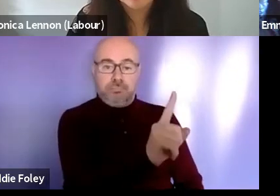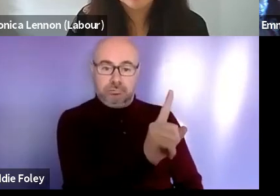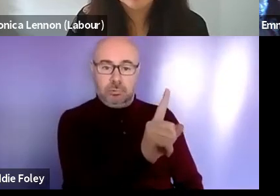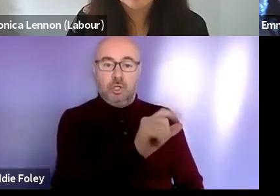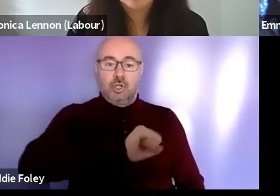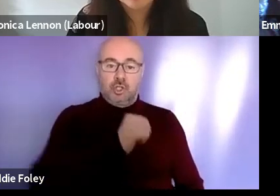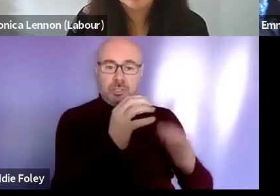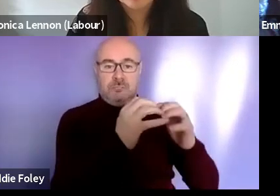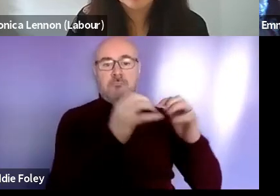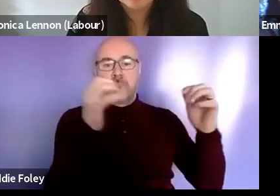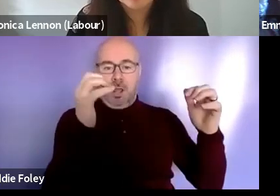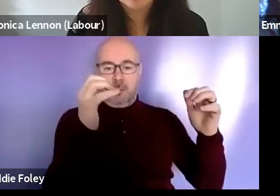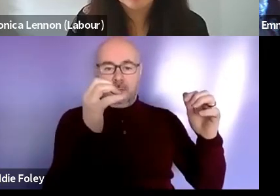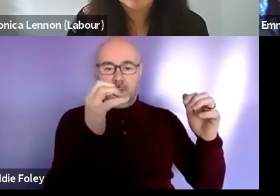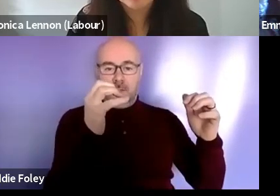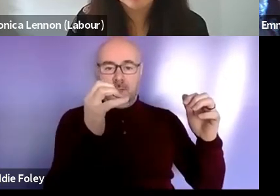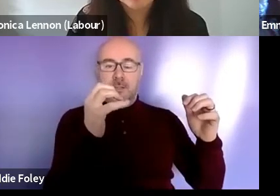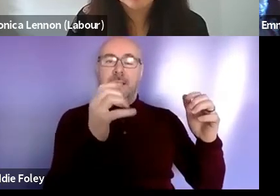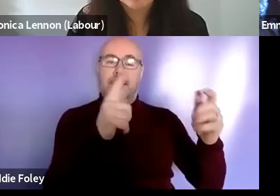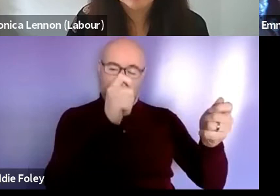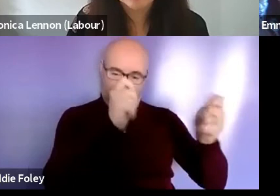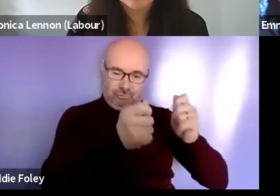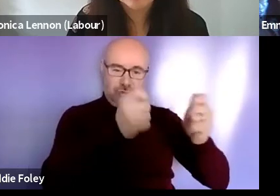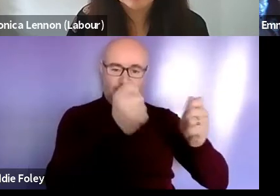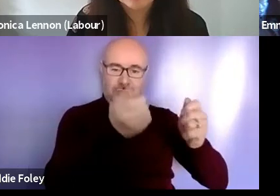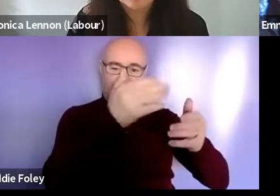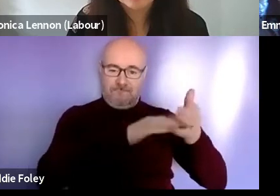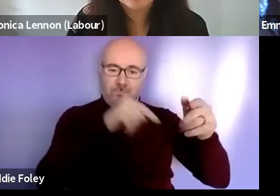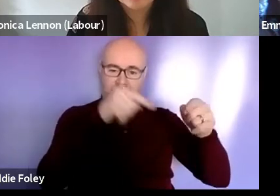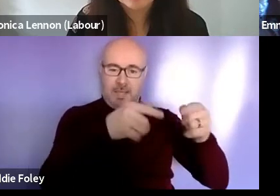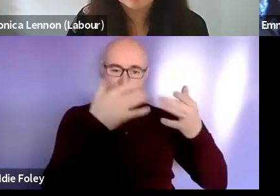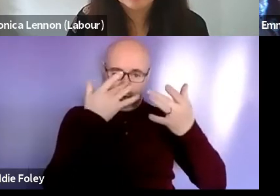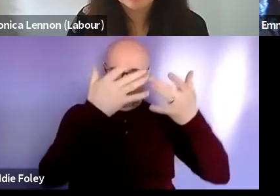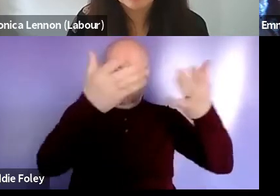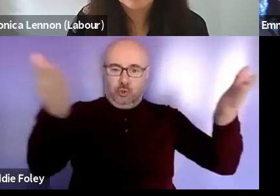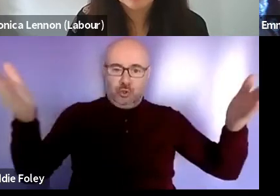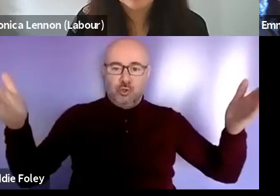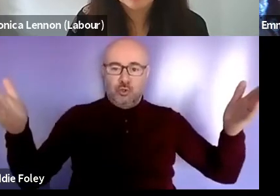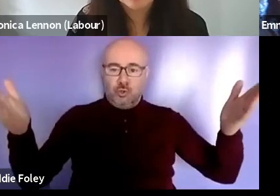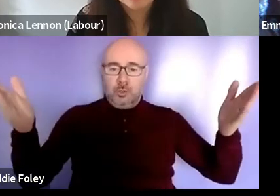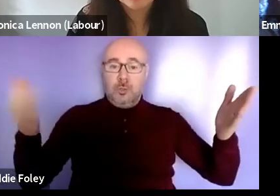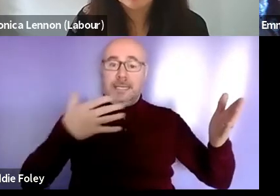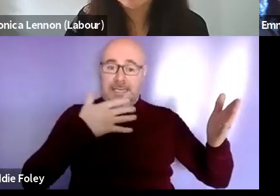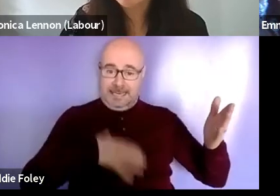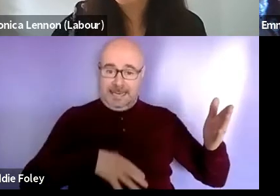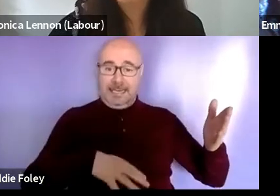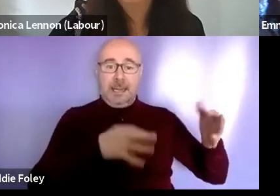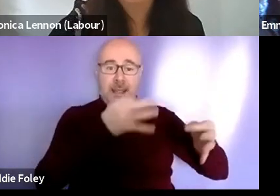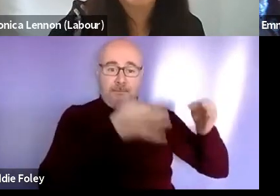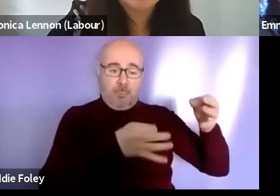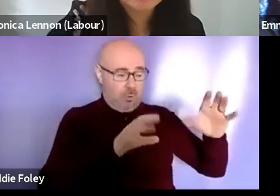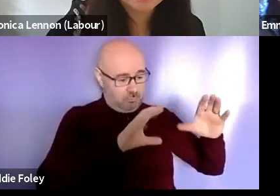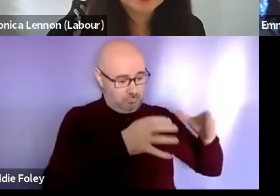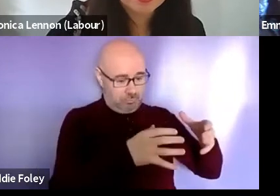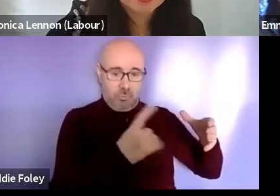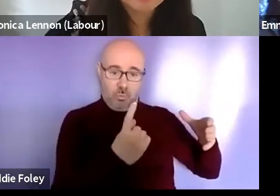issues within Holyrood. Bring our party colleagues along with us and raise